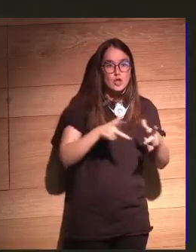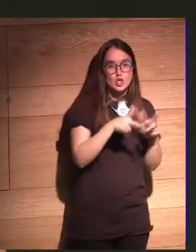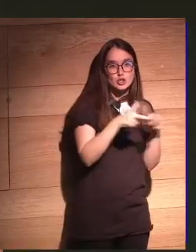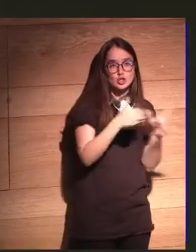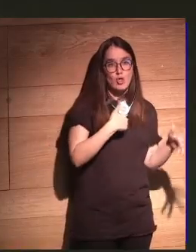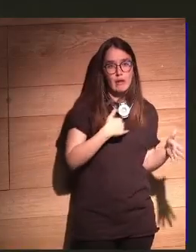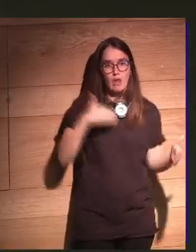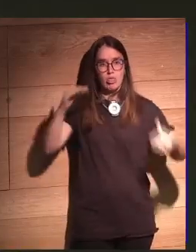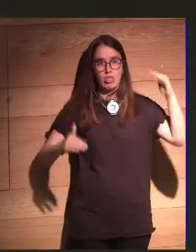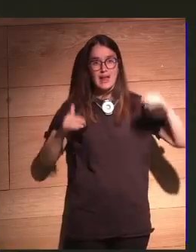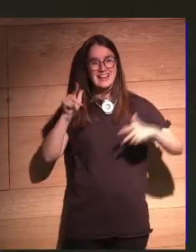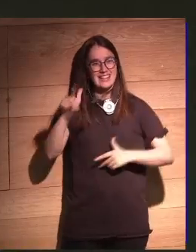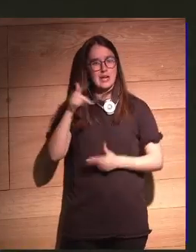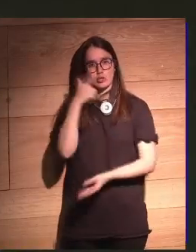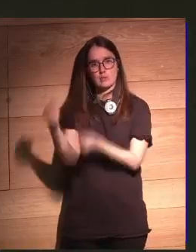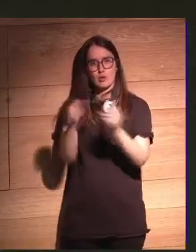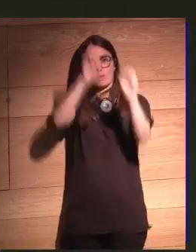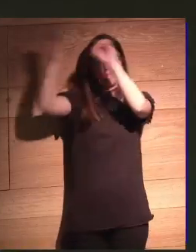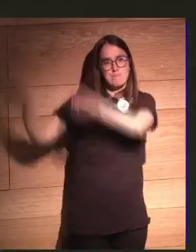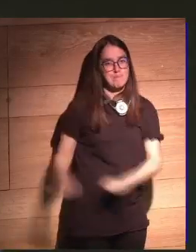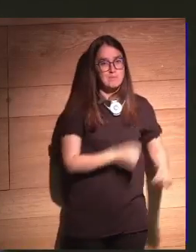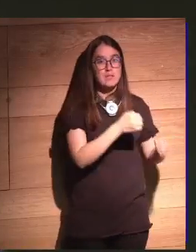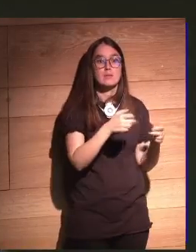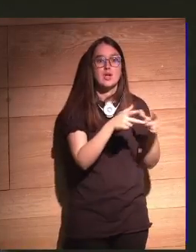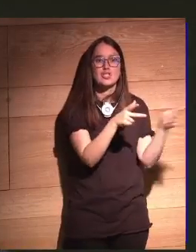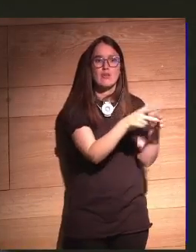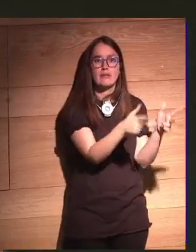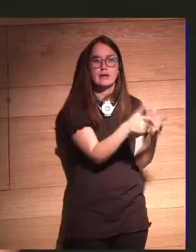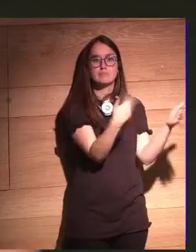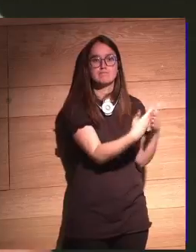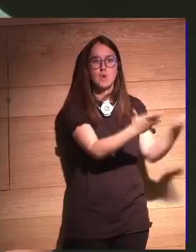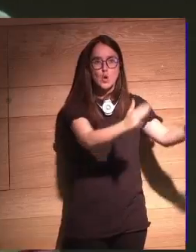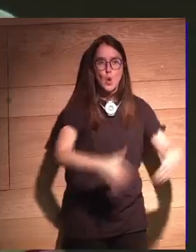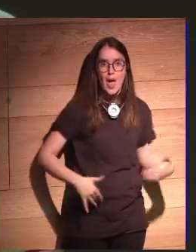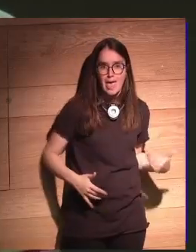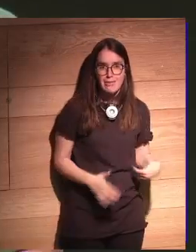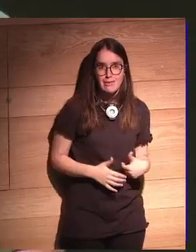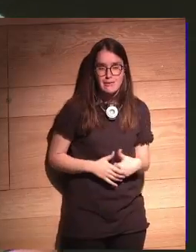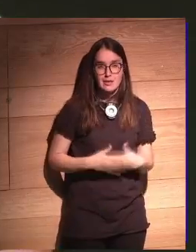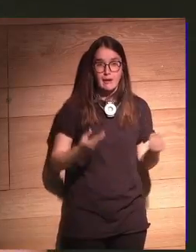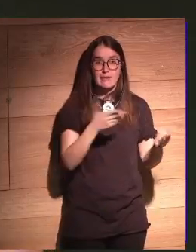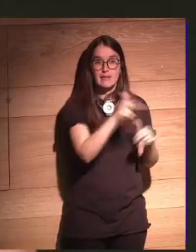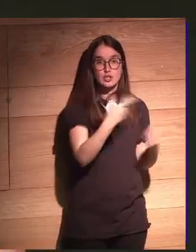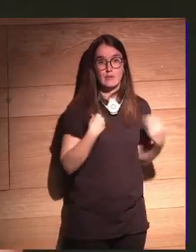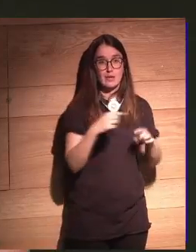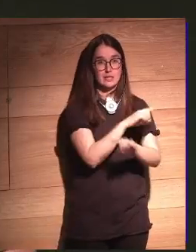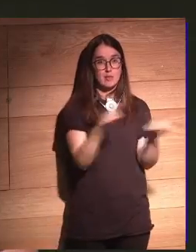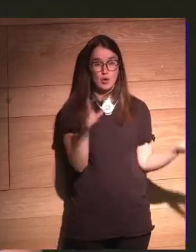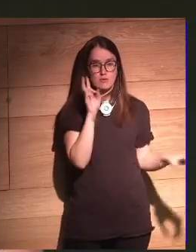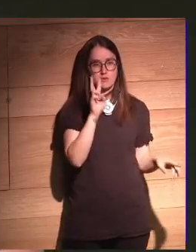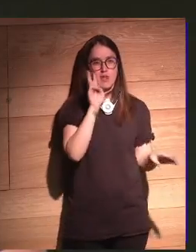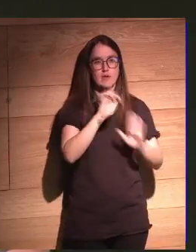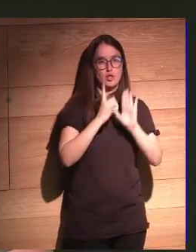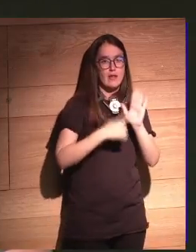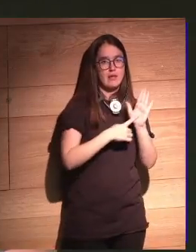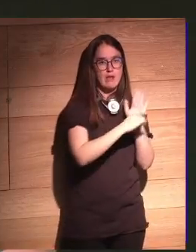speculation, or antagonism between social and speculation. And speculation is very much protected. And you don't defend